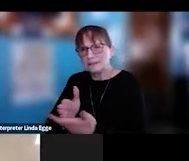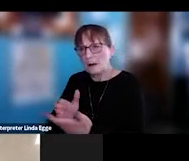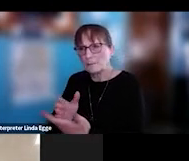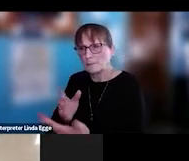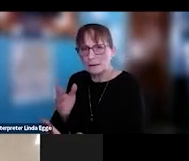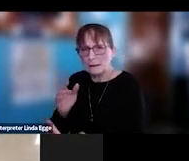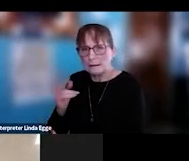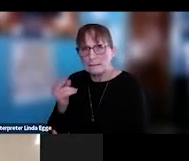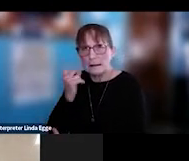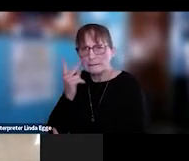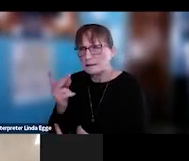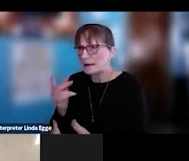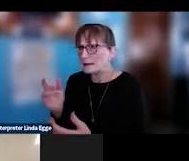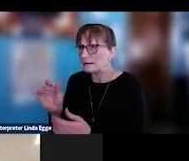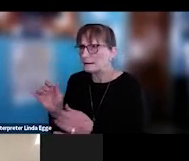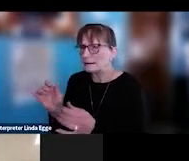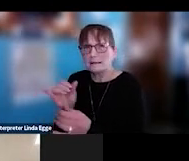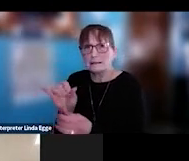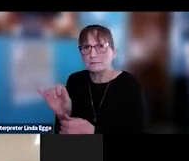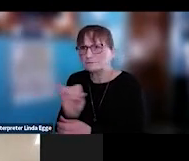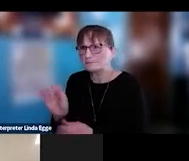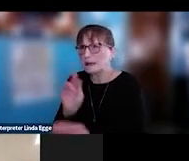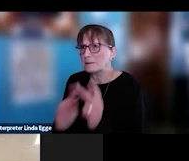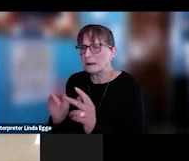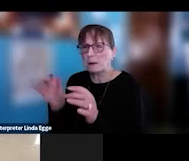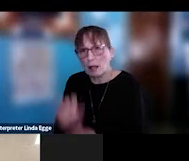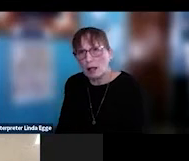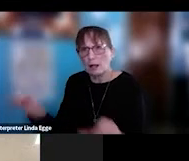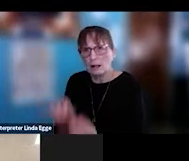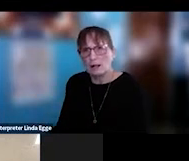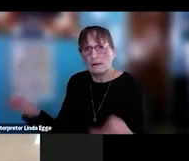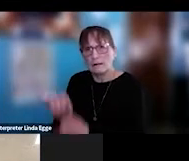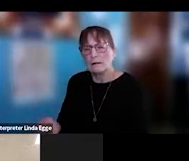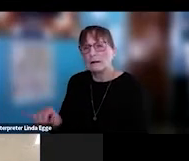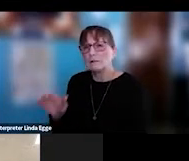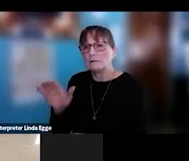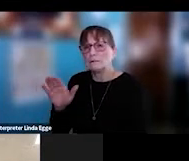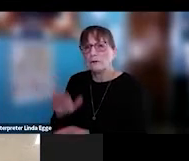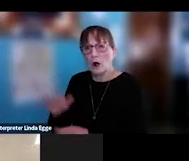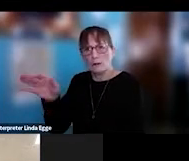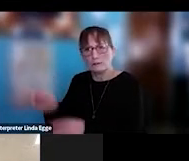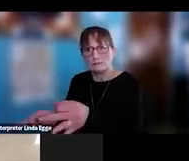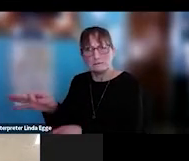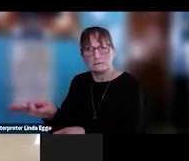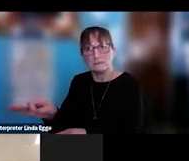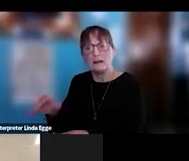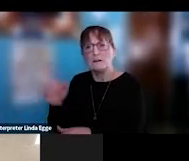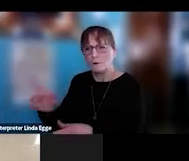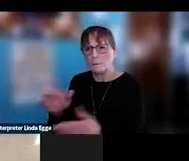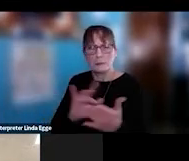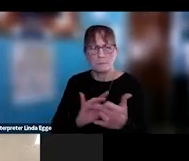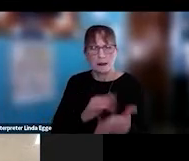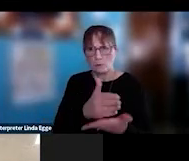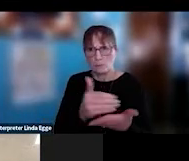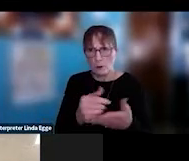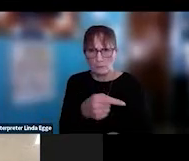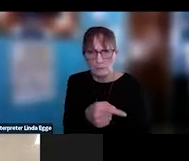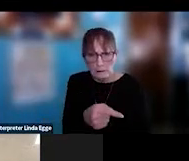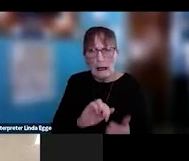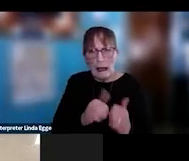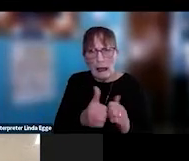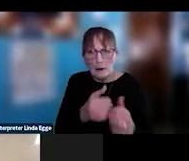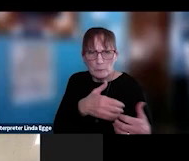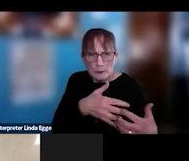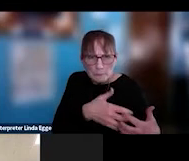the same people coming up over and over and over on my docket. And then also importantly, for the medical side, how do we